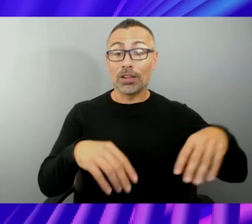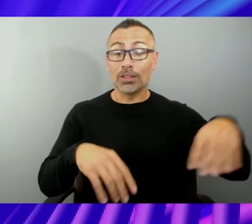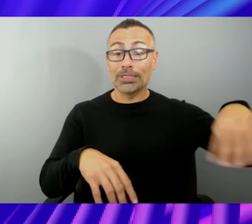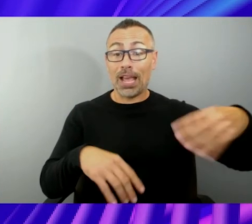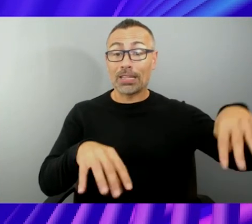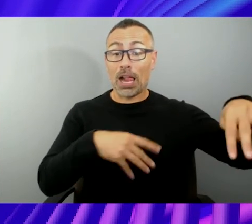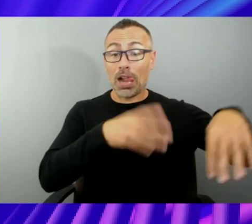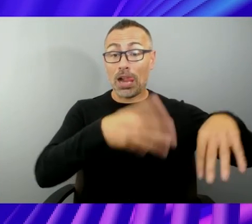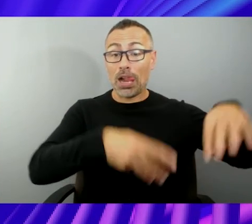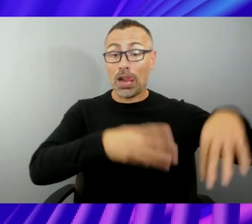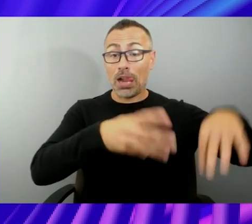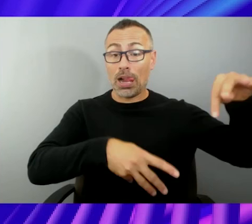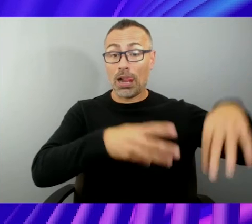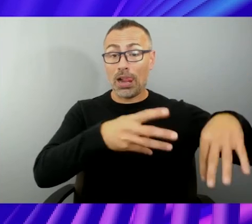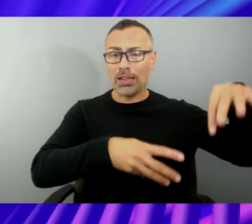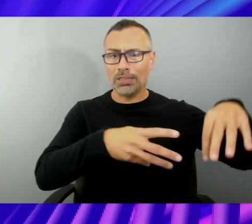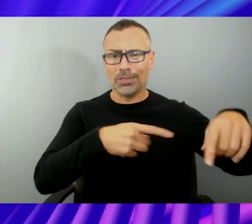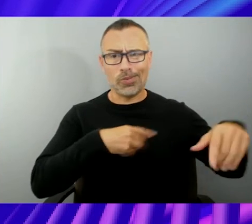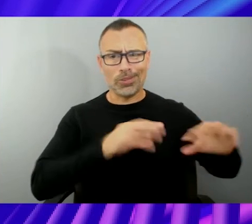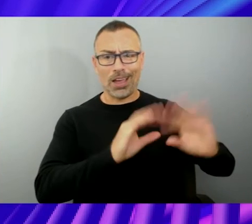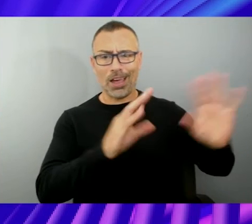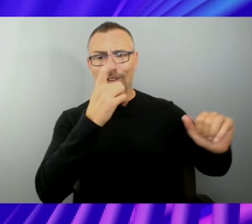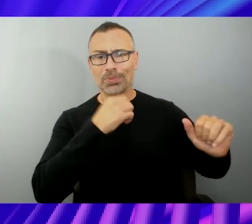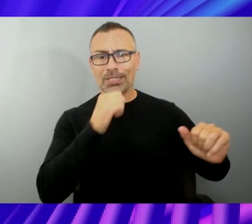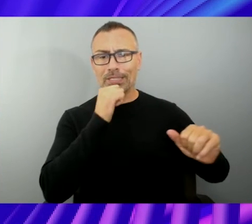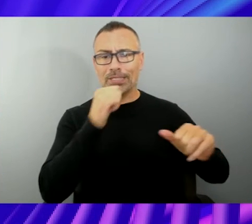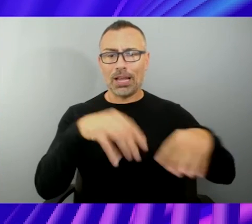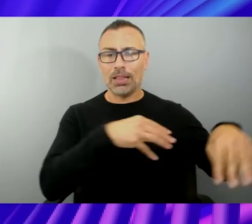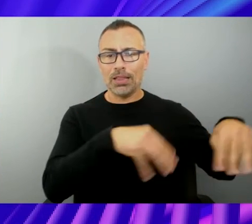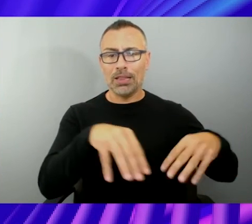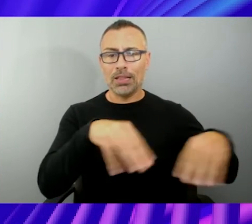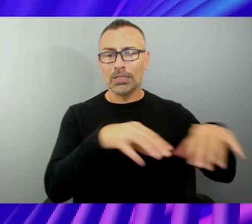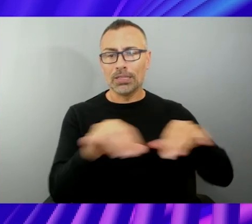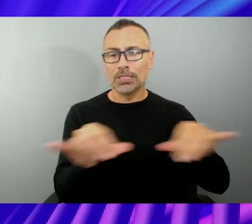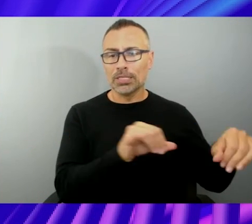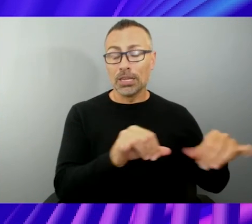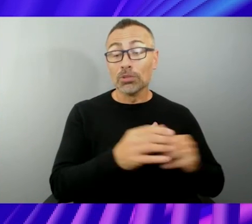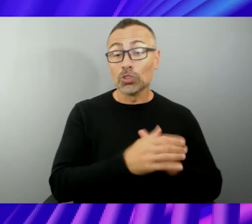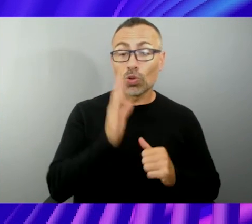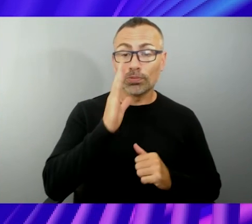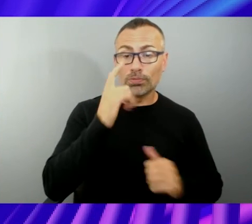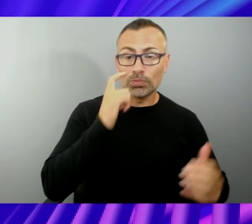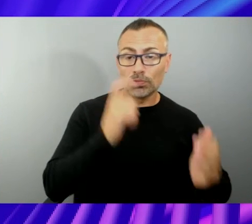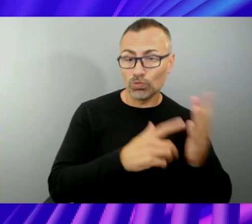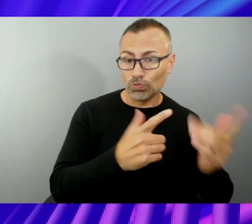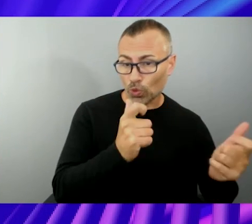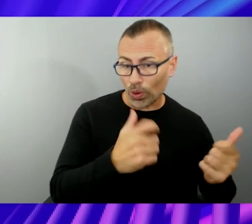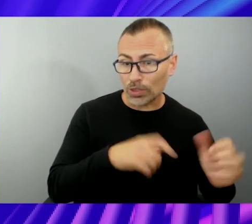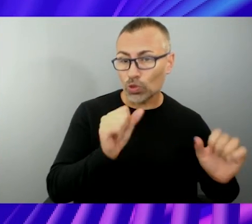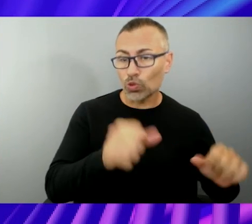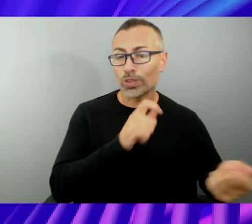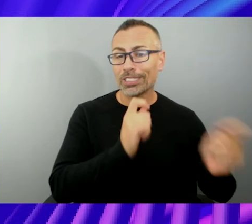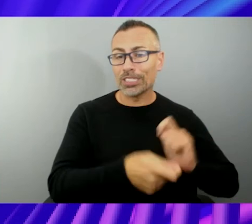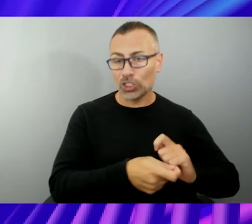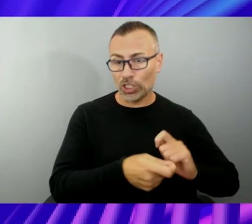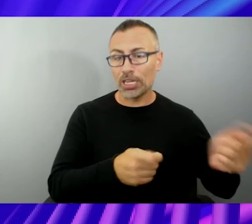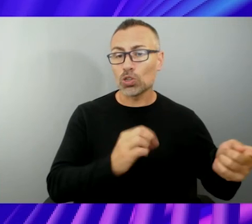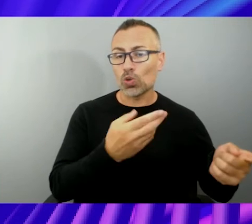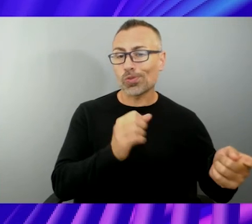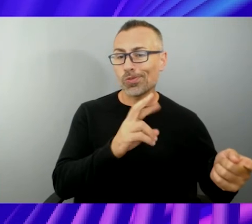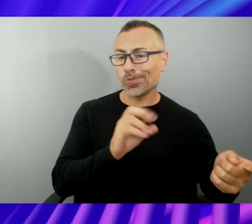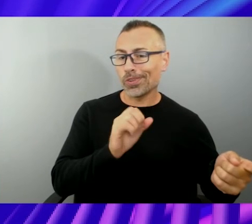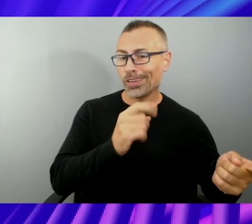moving in the same direction. So if it got out of line, it would be really obvious, but also really easy to kind of change the choreography from one point. Is